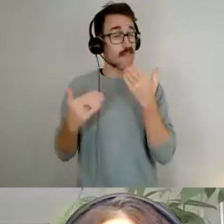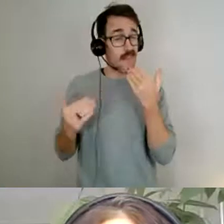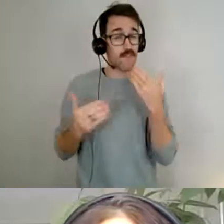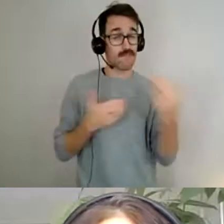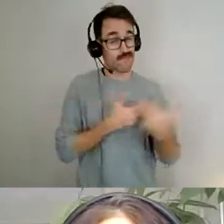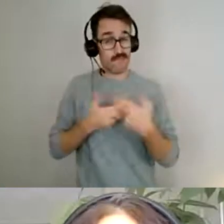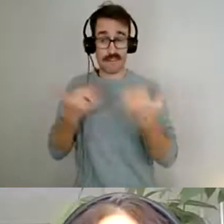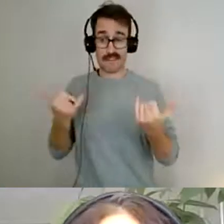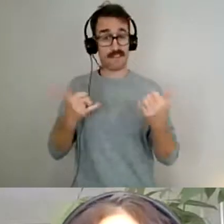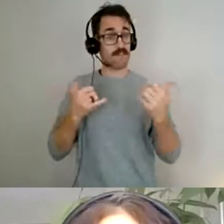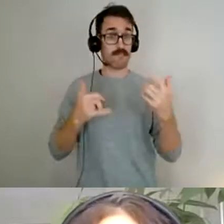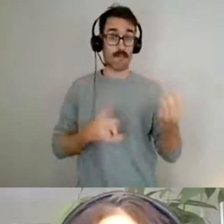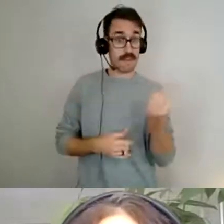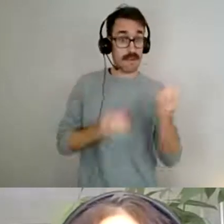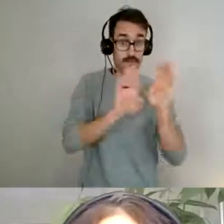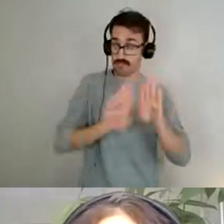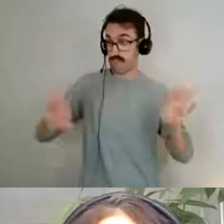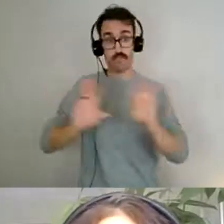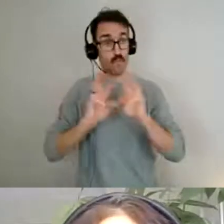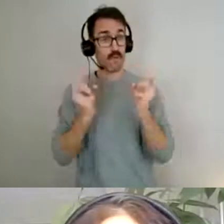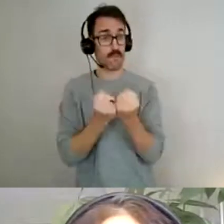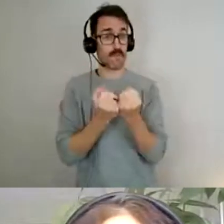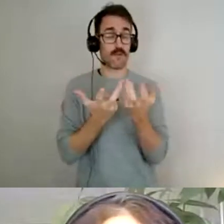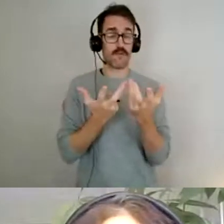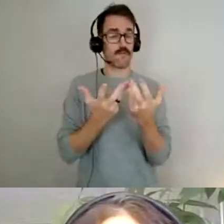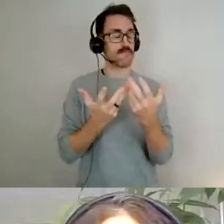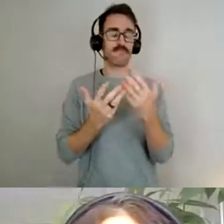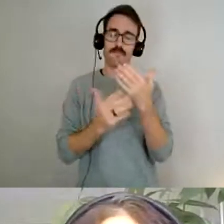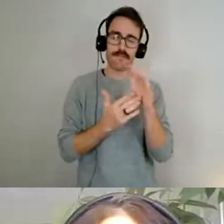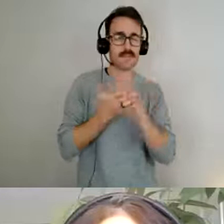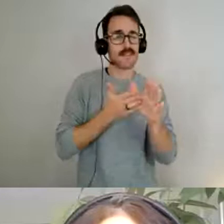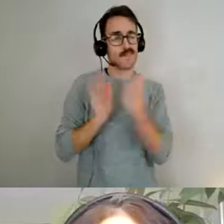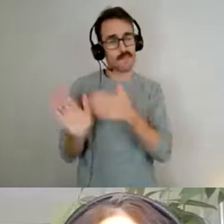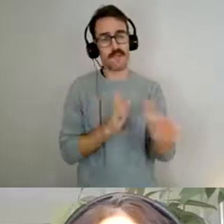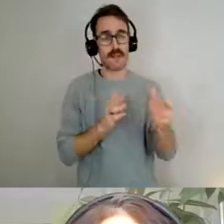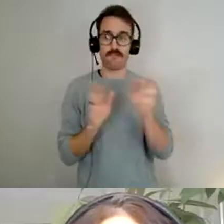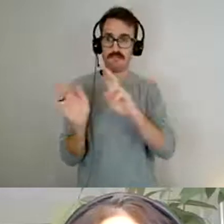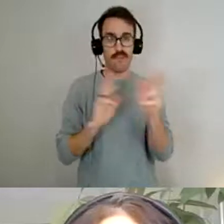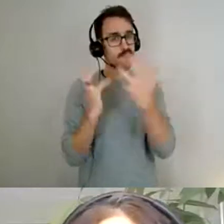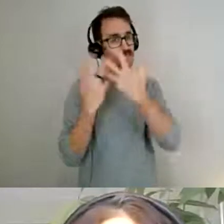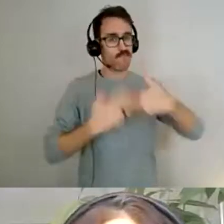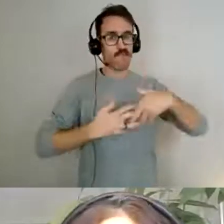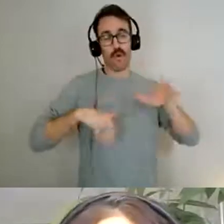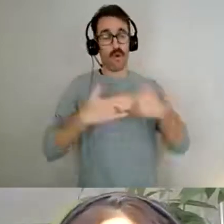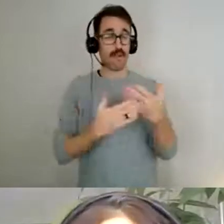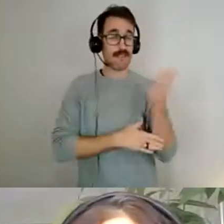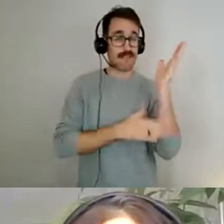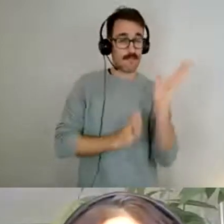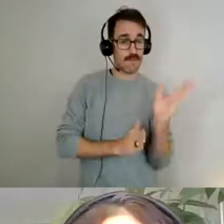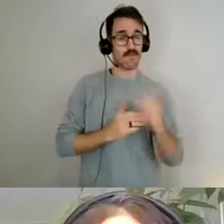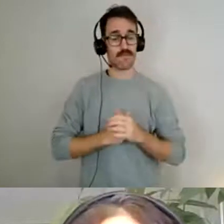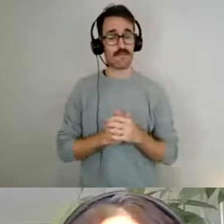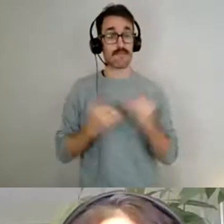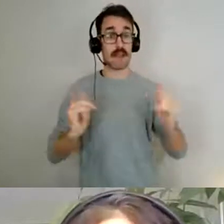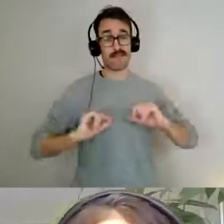webinar. It's so wonderful to plan and speak to the speakers together. I really appreciate your collaboration. So Jane, take